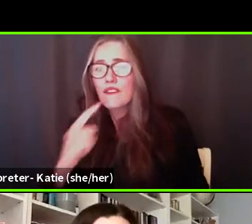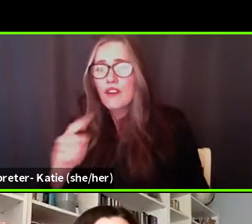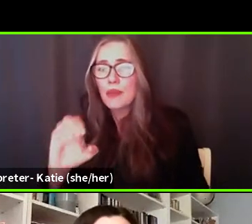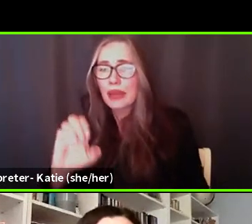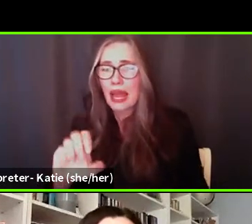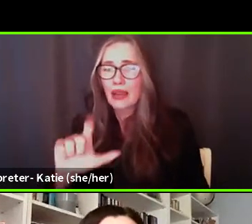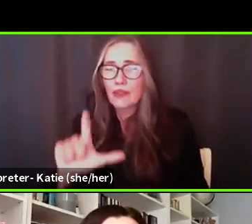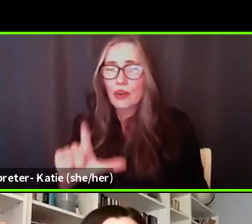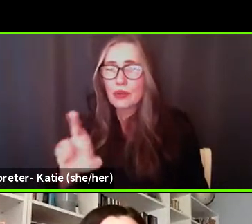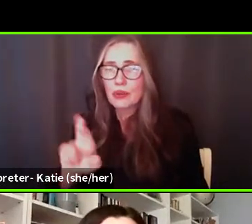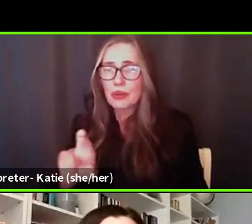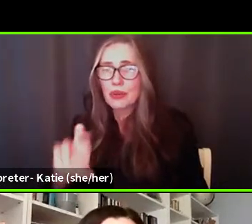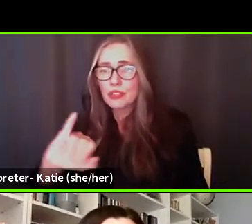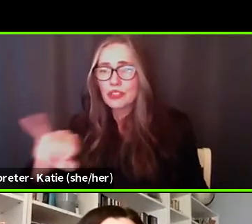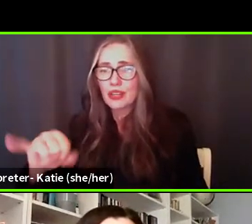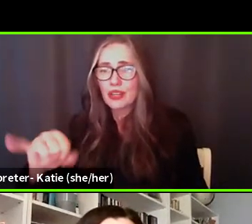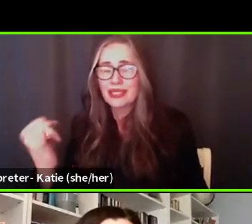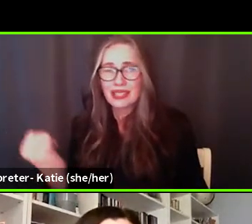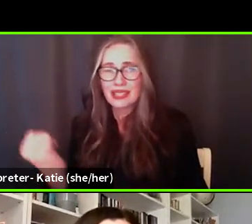turn it over to them